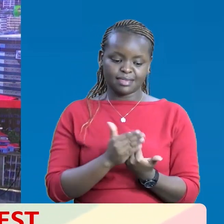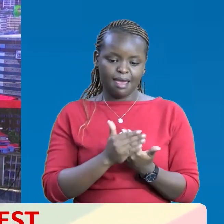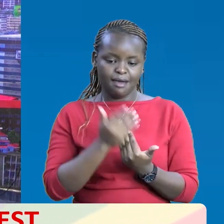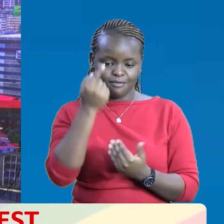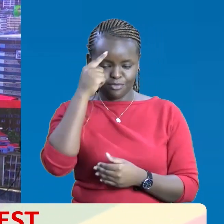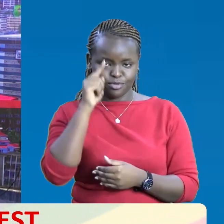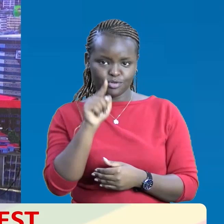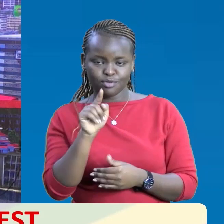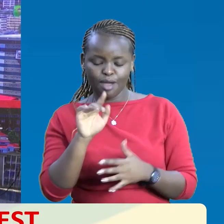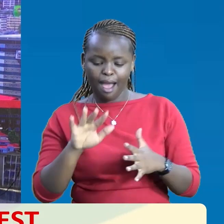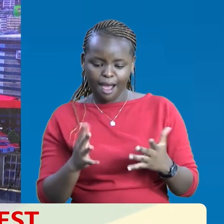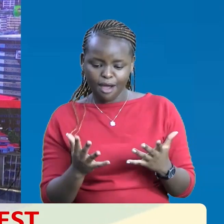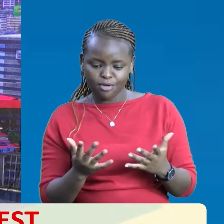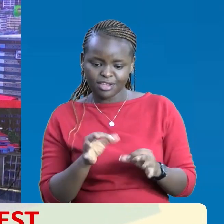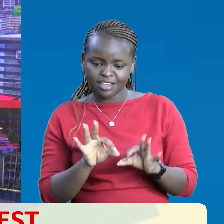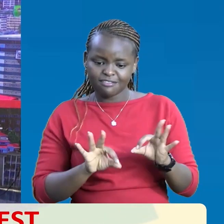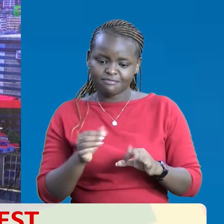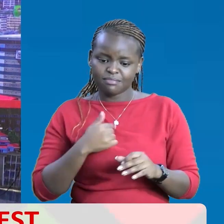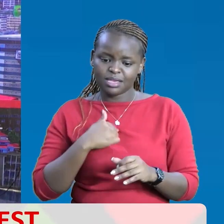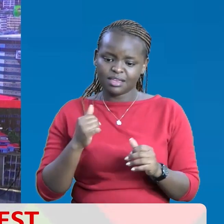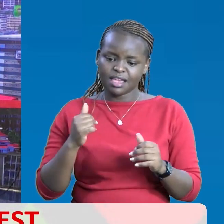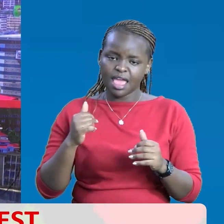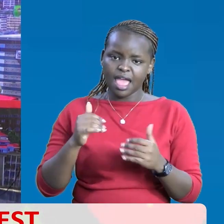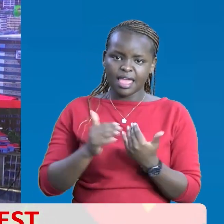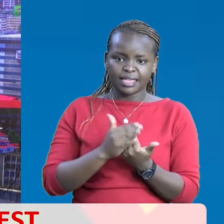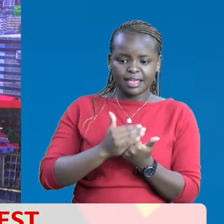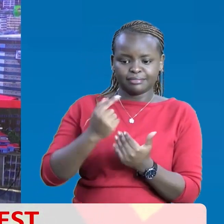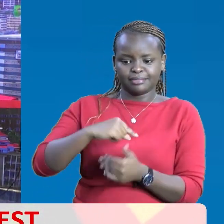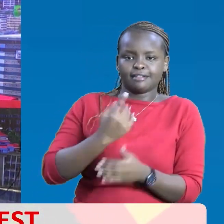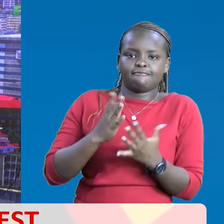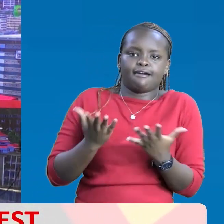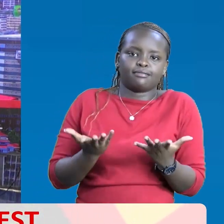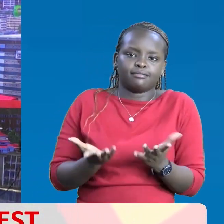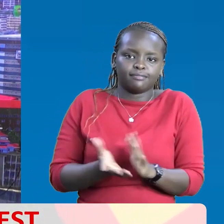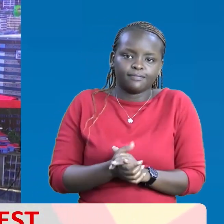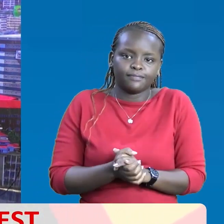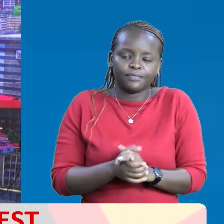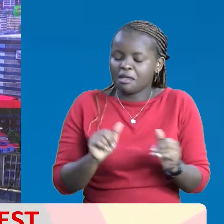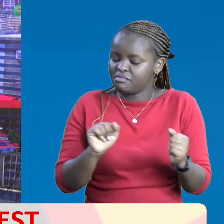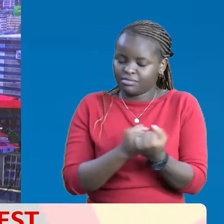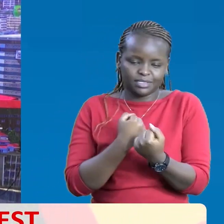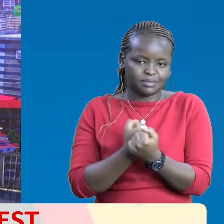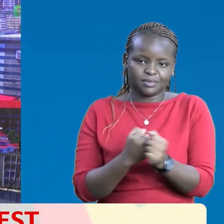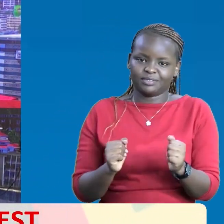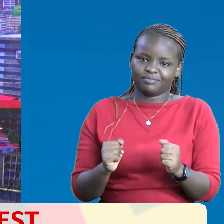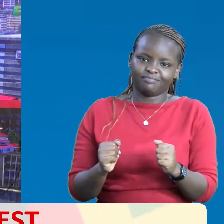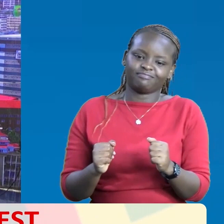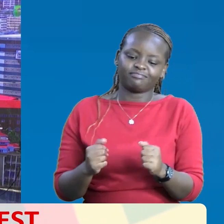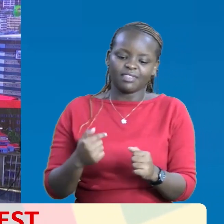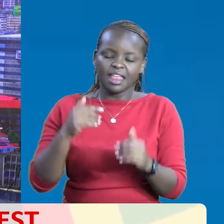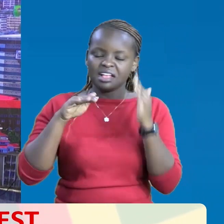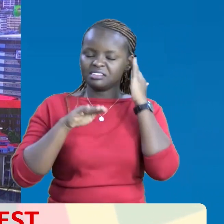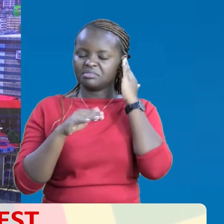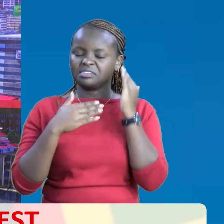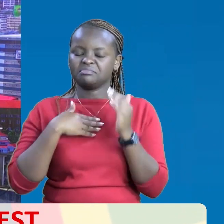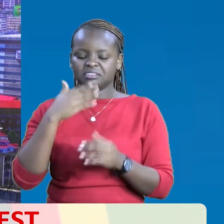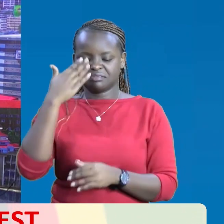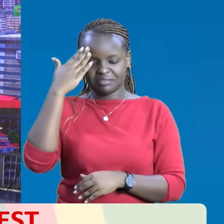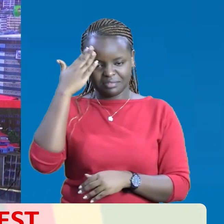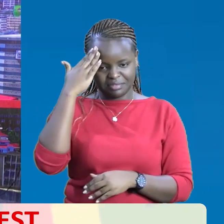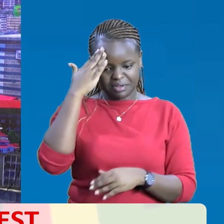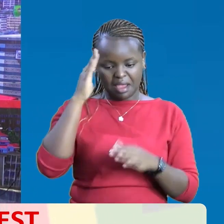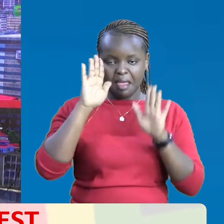taking care of myself. SMOLLLET. Sasa kuna nasema ni aje? Ai. SMOLLLET najua wewe ni mtu wangu wa maana sana. Hata